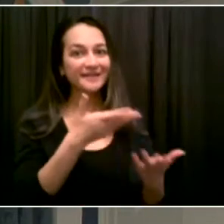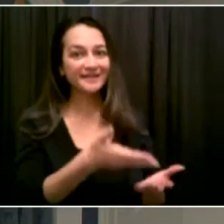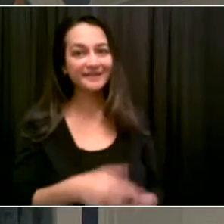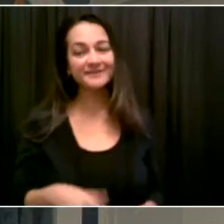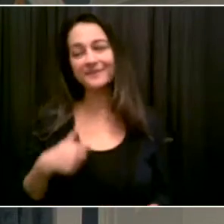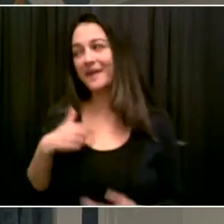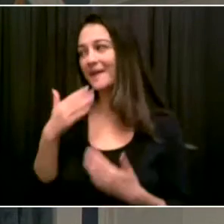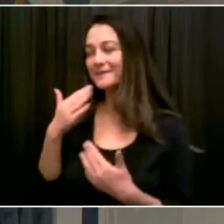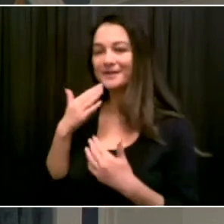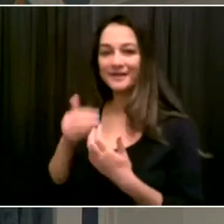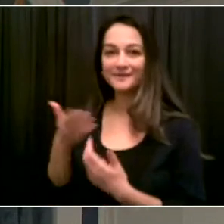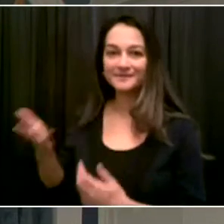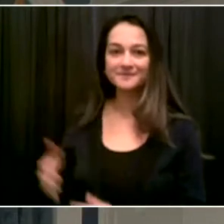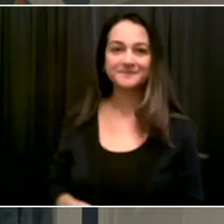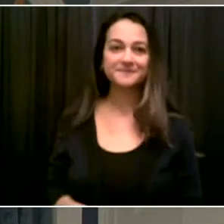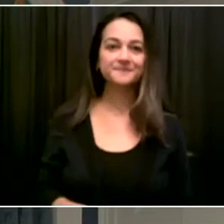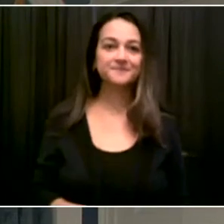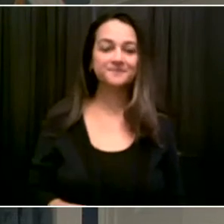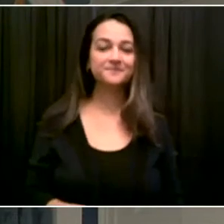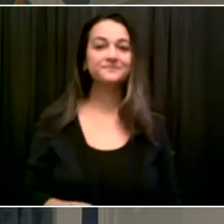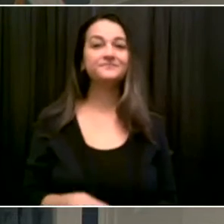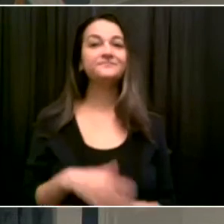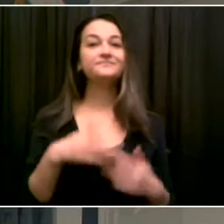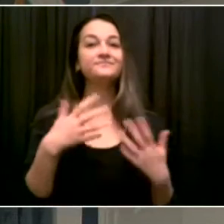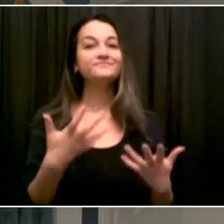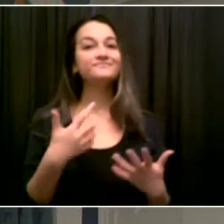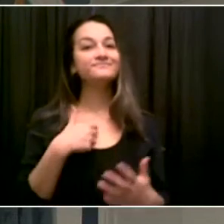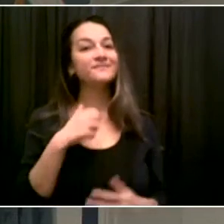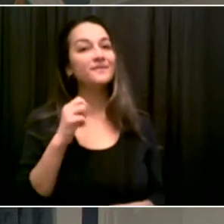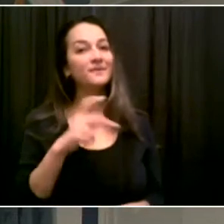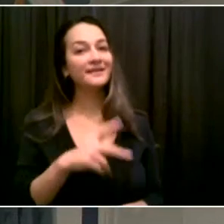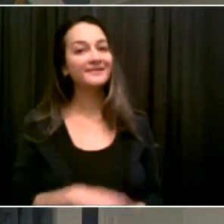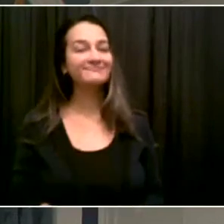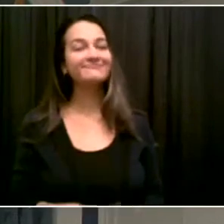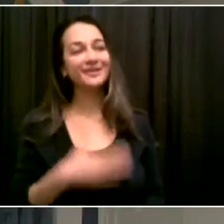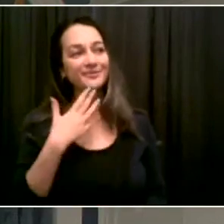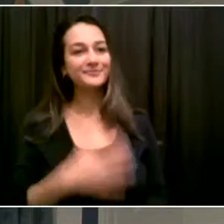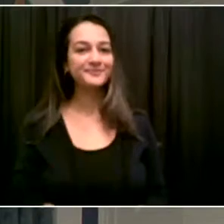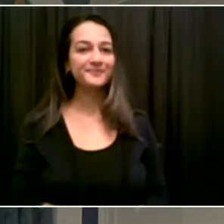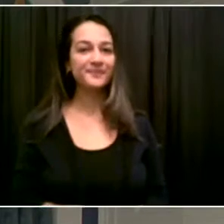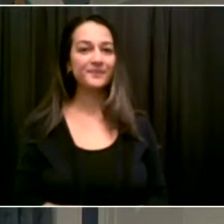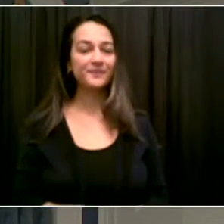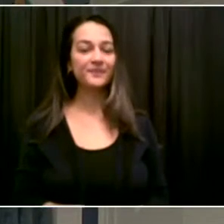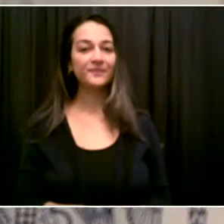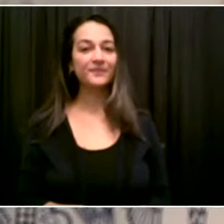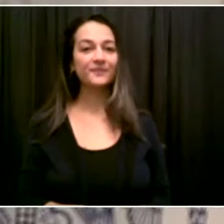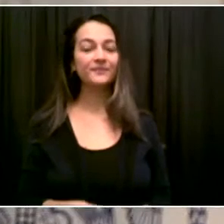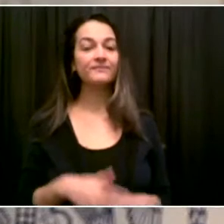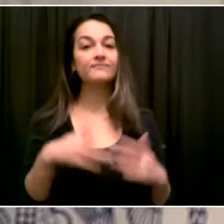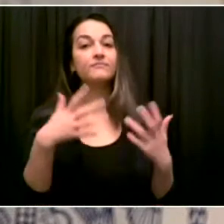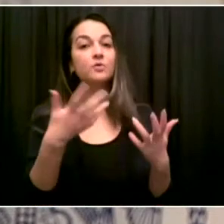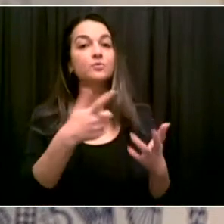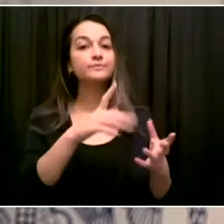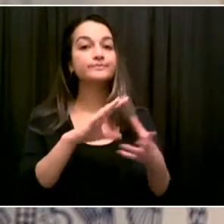I'm okay, thank you. So you just mentioned in the indicators the positivity rate